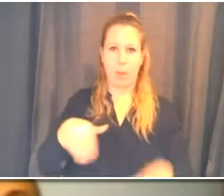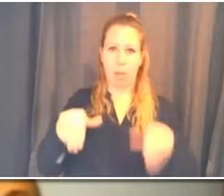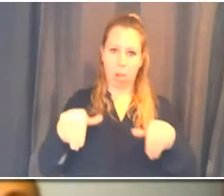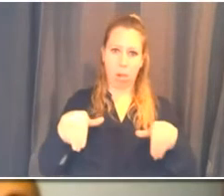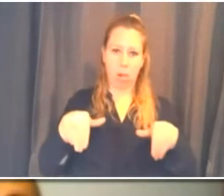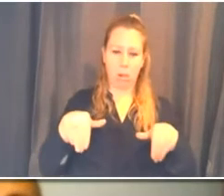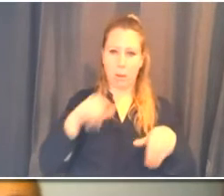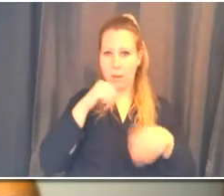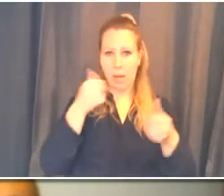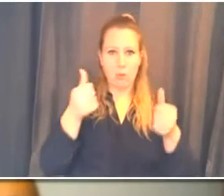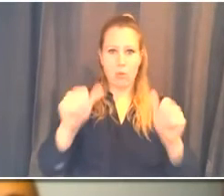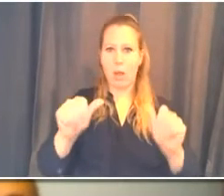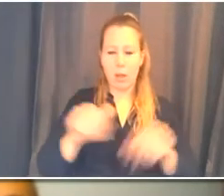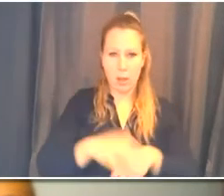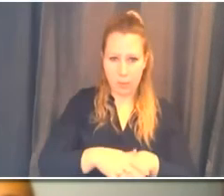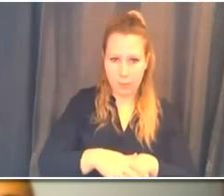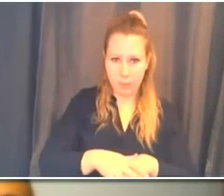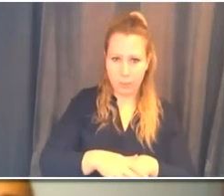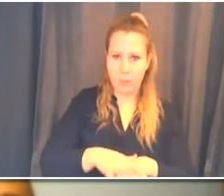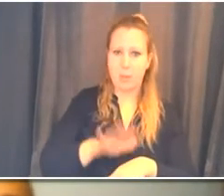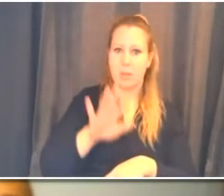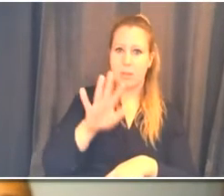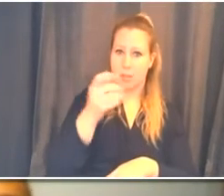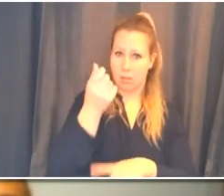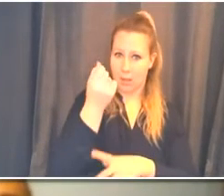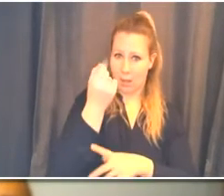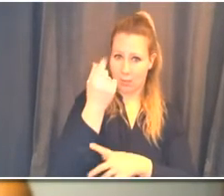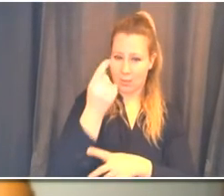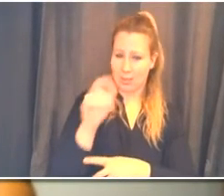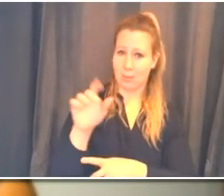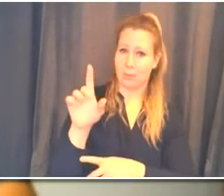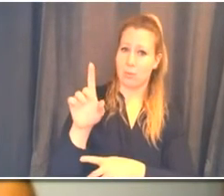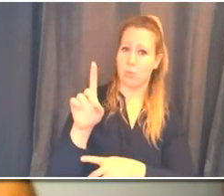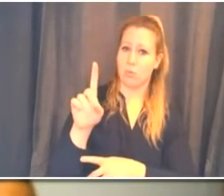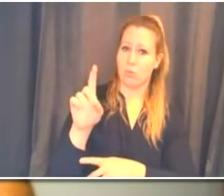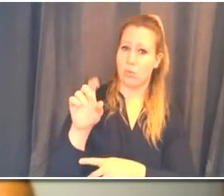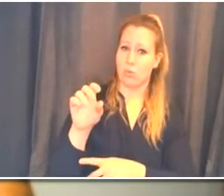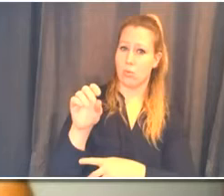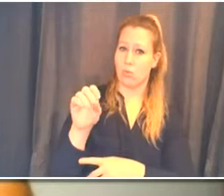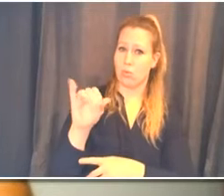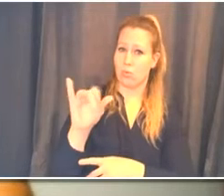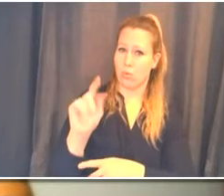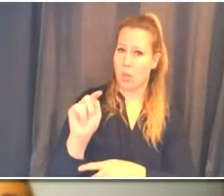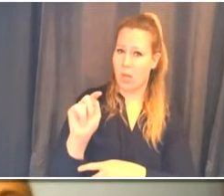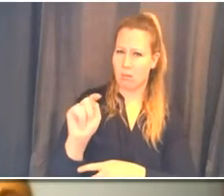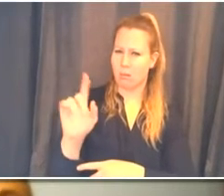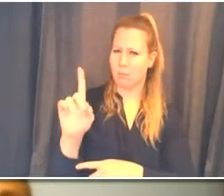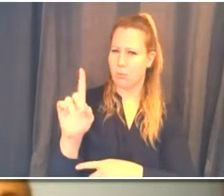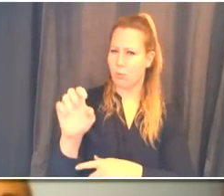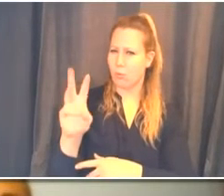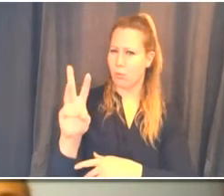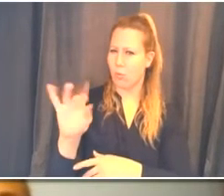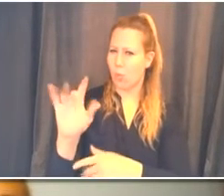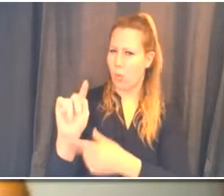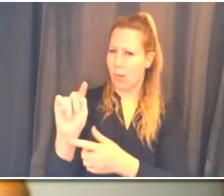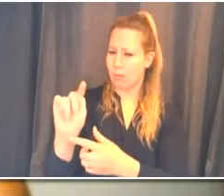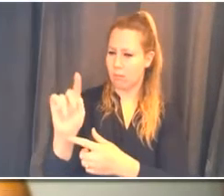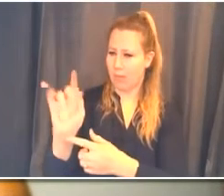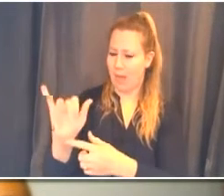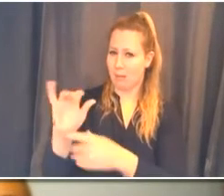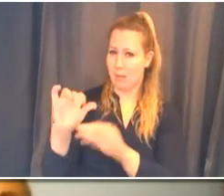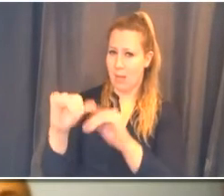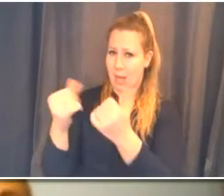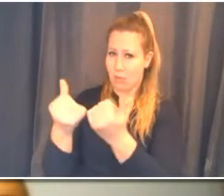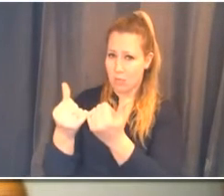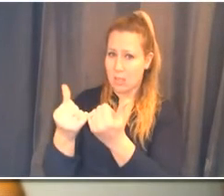because we can't make a mistake that's the key you need to build a system that's a sound system that ensure you need to test the